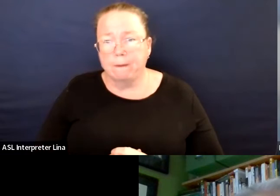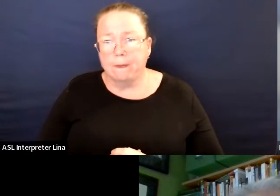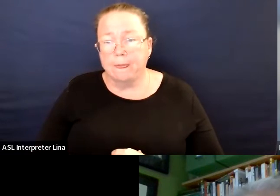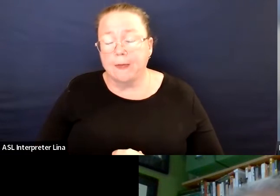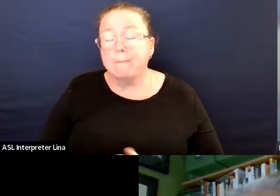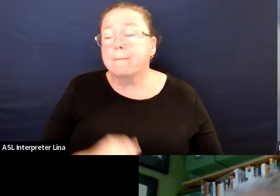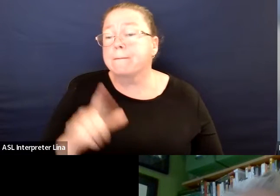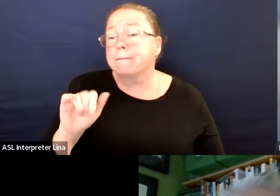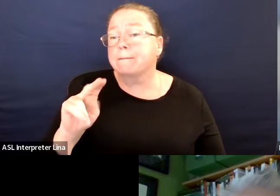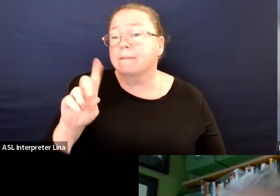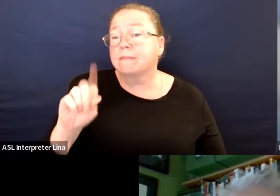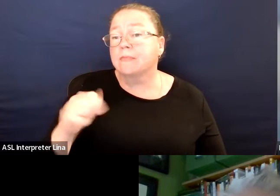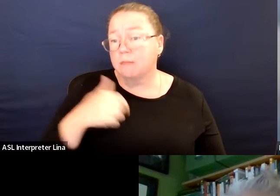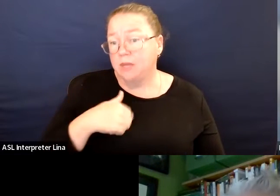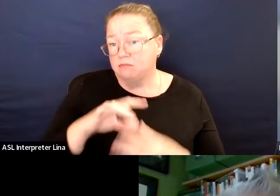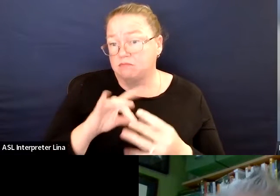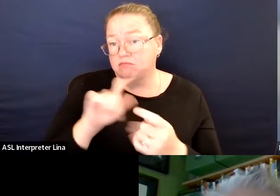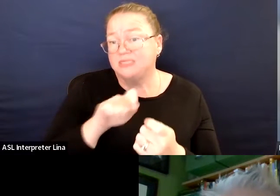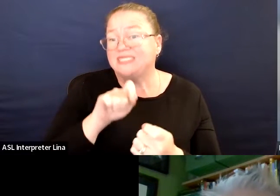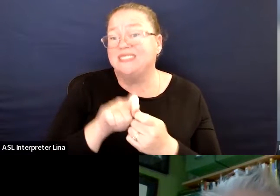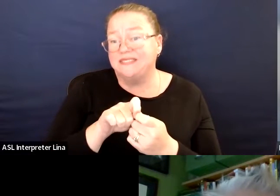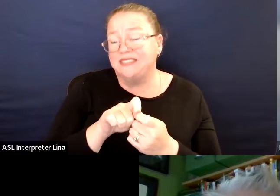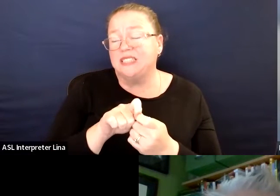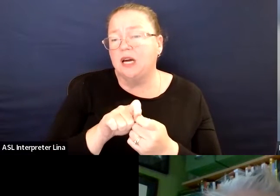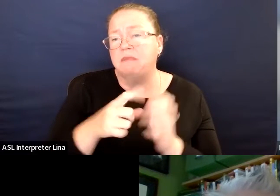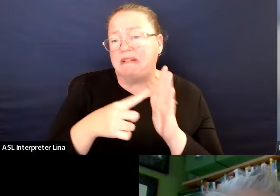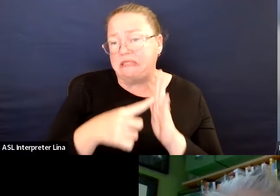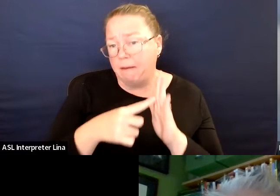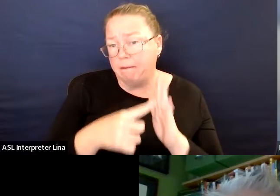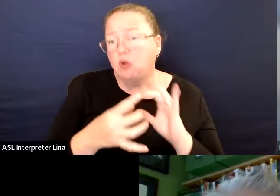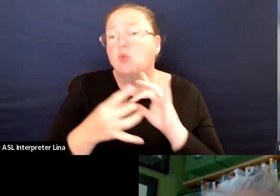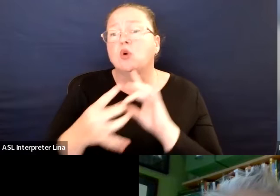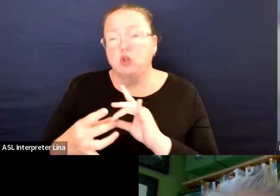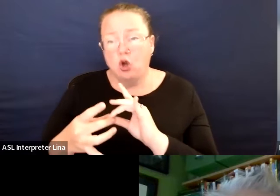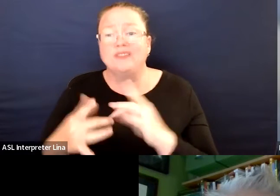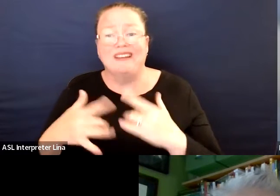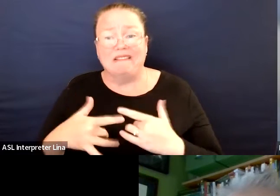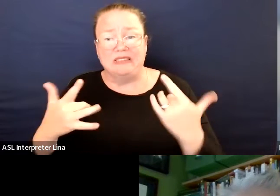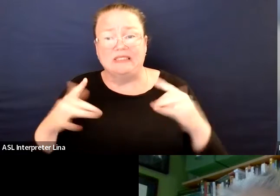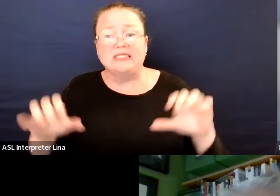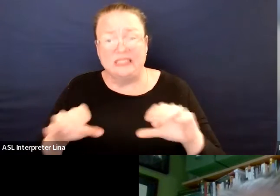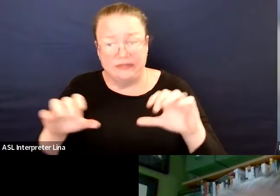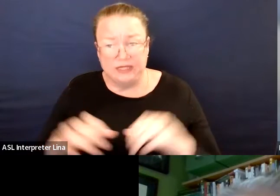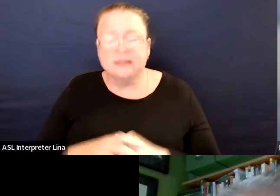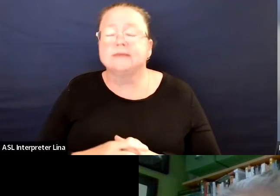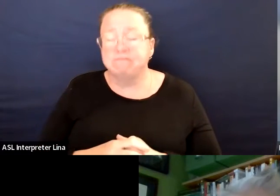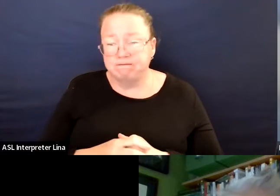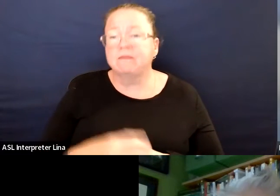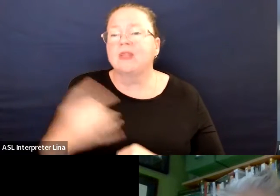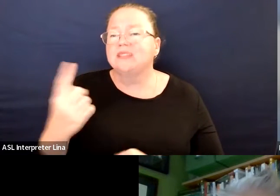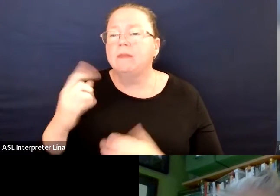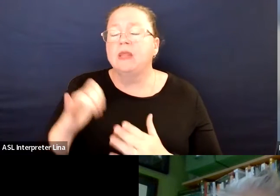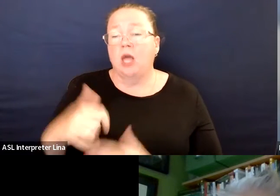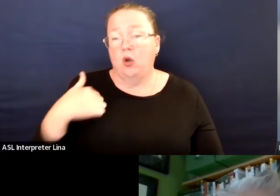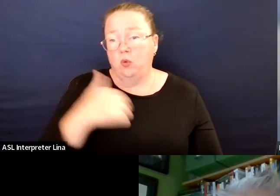And Linda, I wanted to share a specific example around events and activities. So one of the things that we